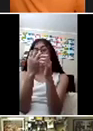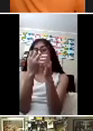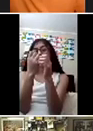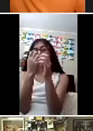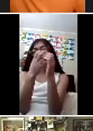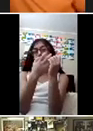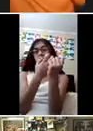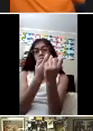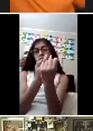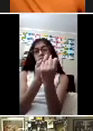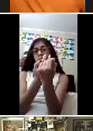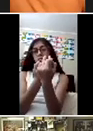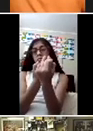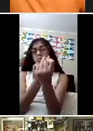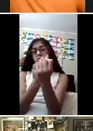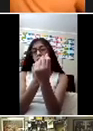That's good.